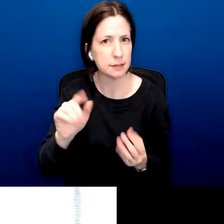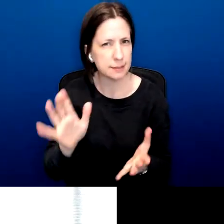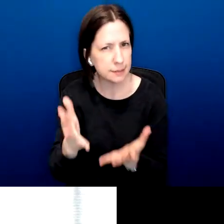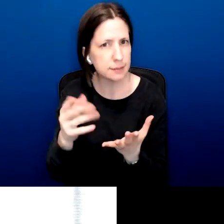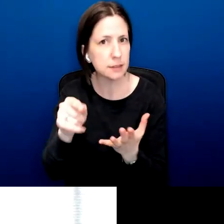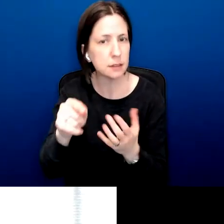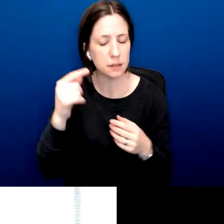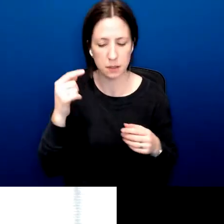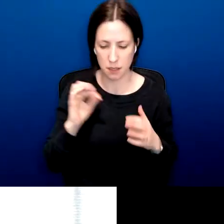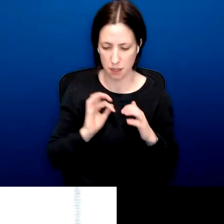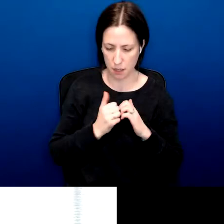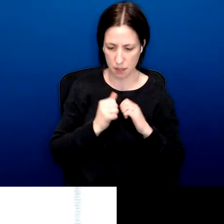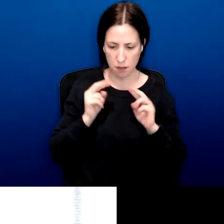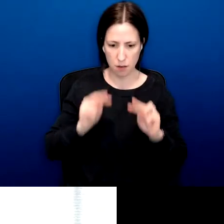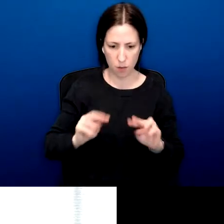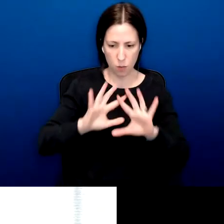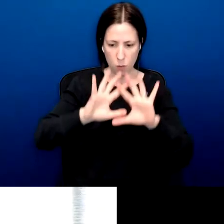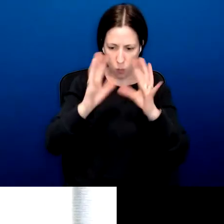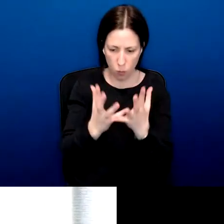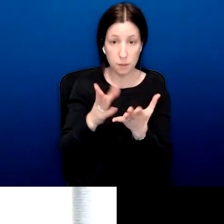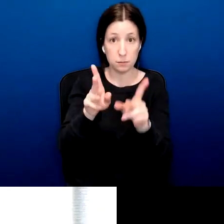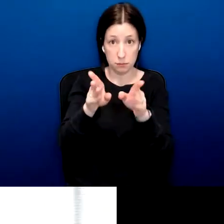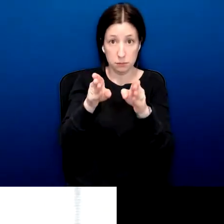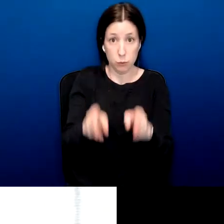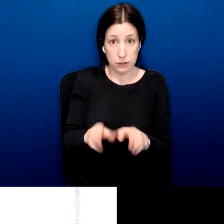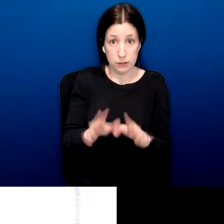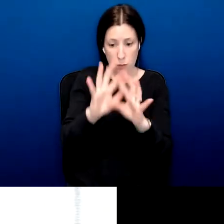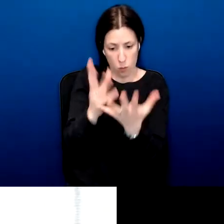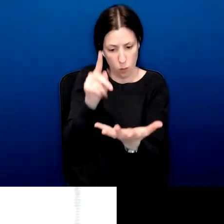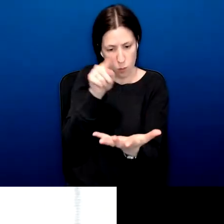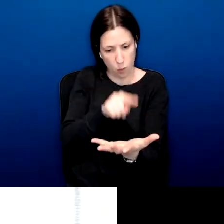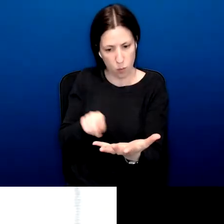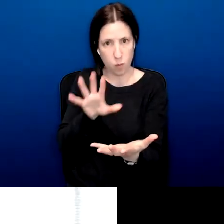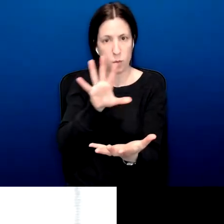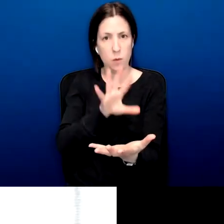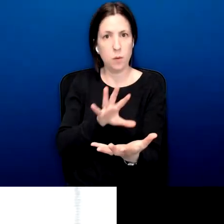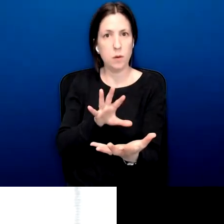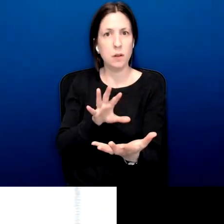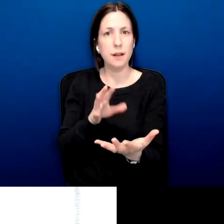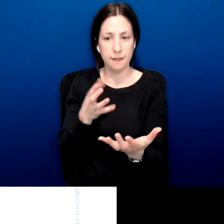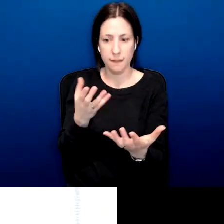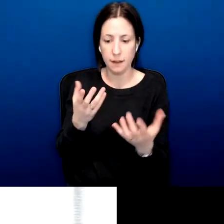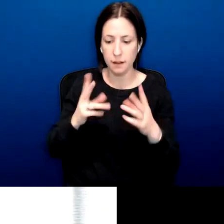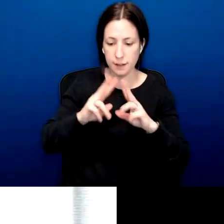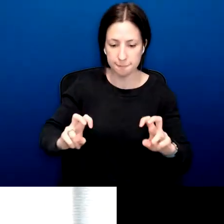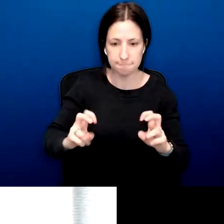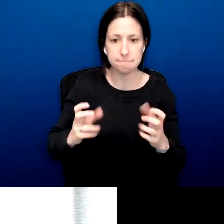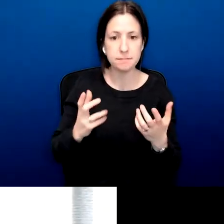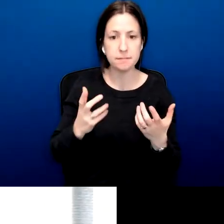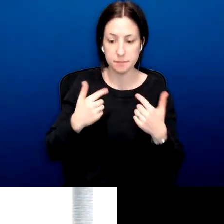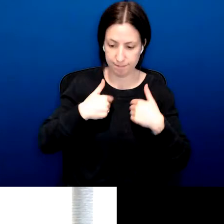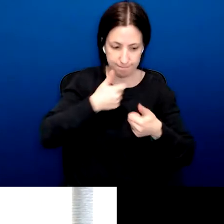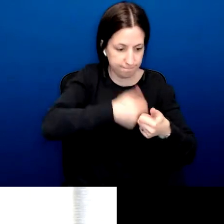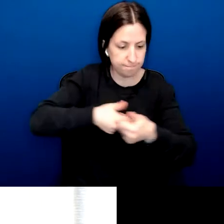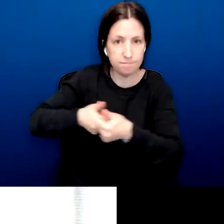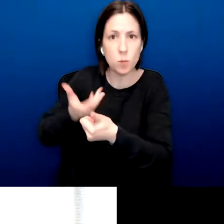consider, I think, the whole of the individual, but what does it look like to really just re-examine, you know, our own practices, our